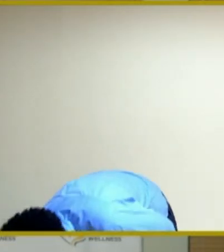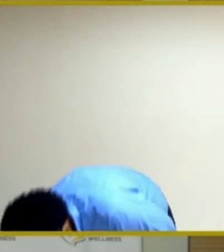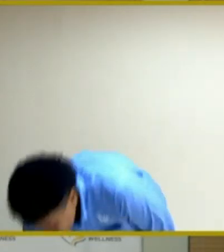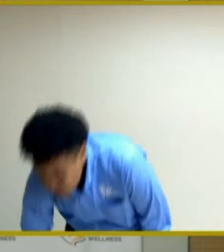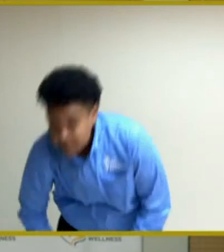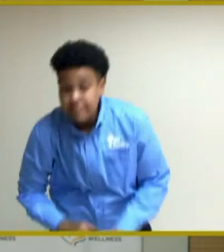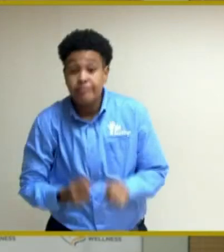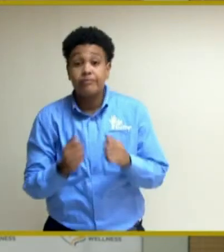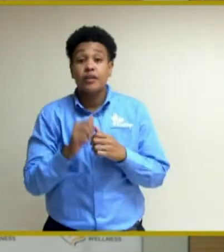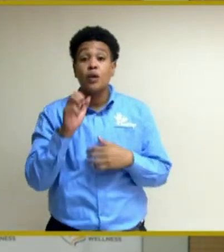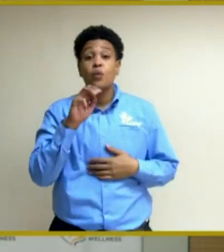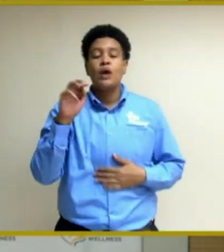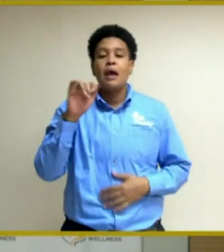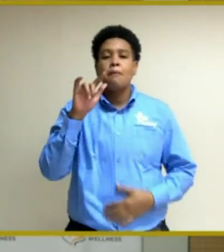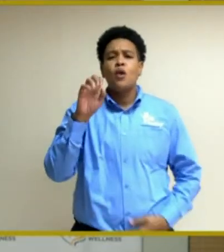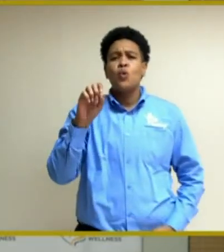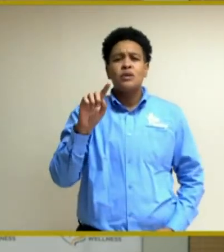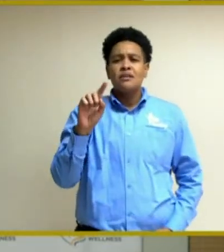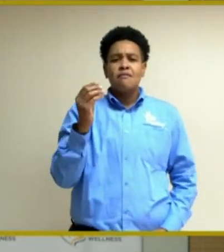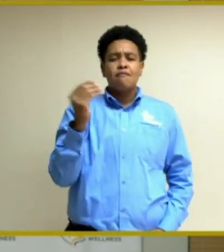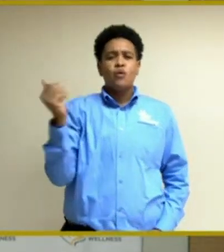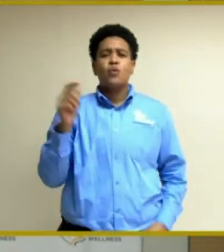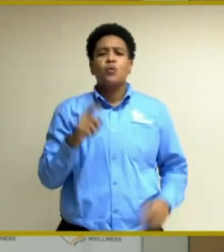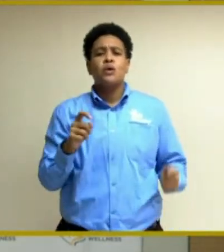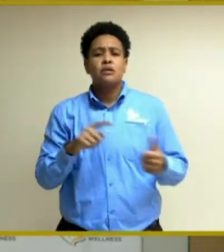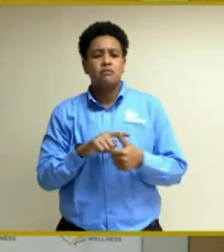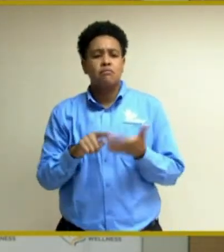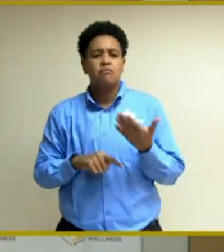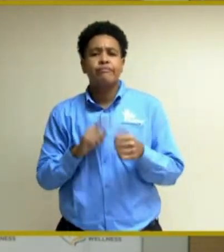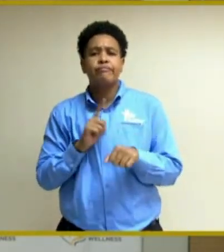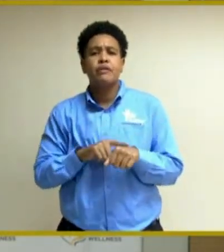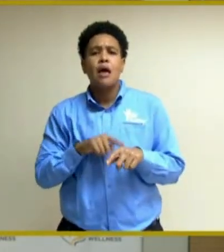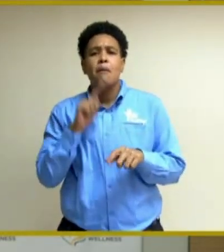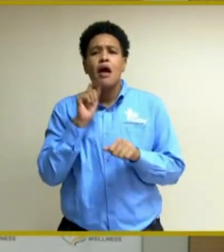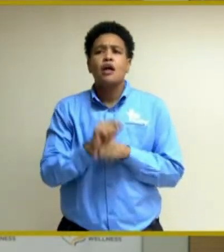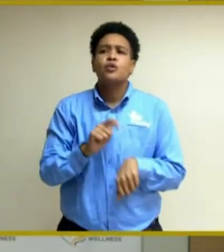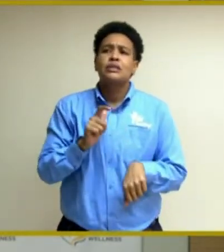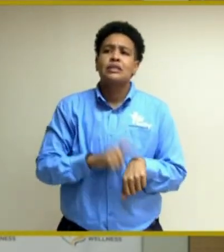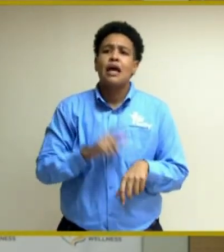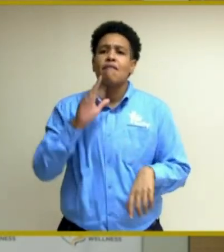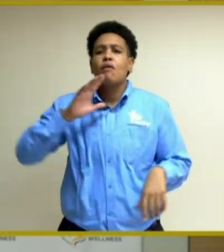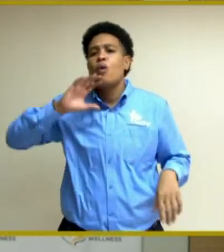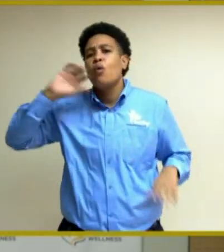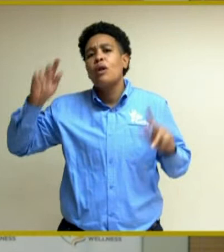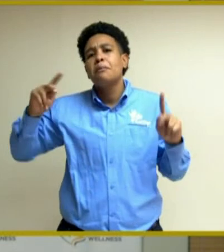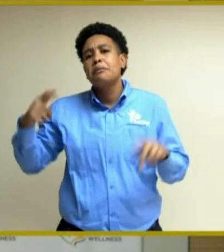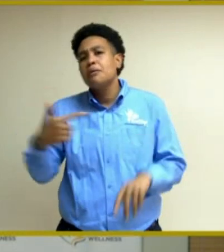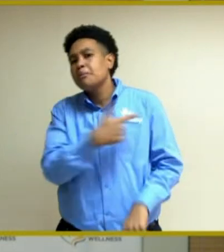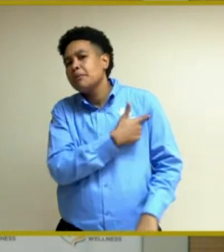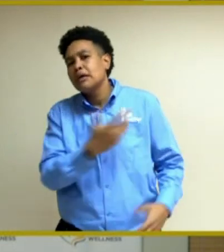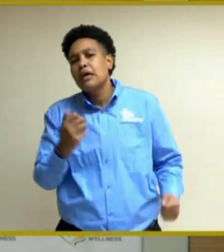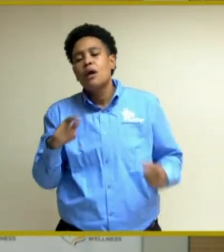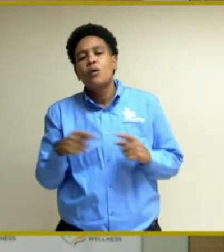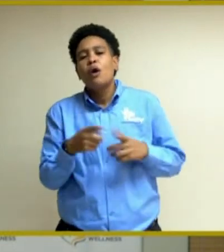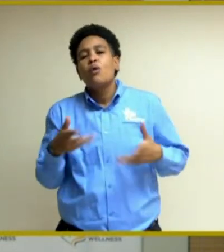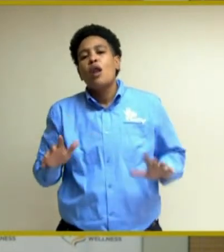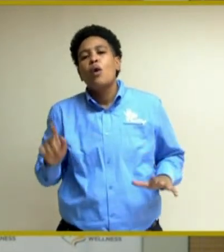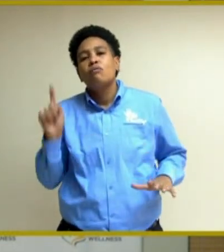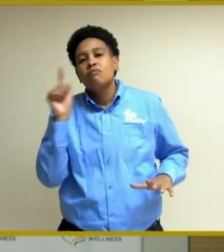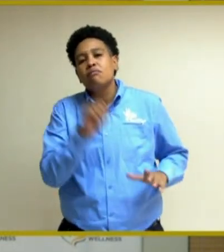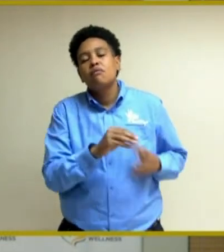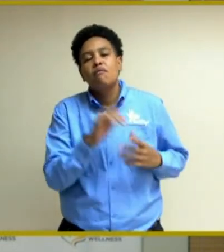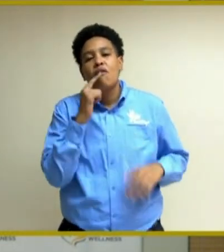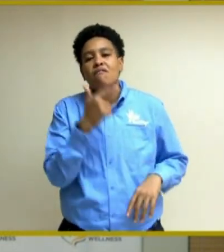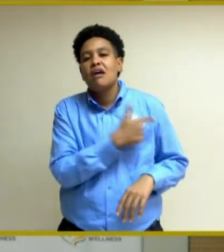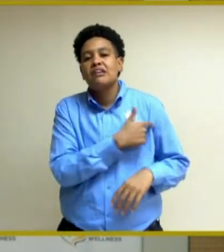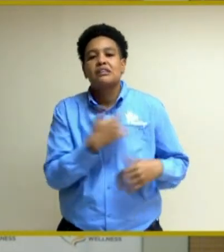is the actual timeline for senior citizens? When will they be brought in for vaccination?